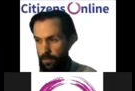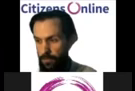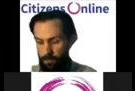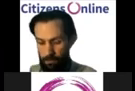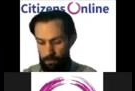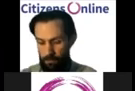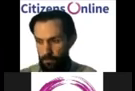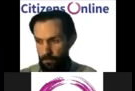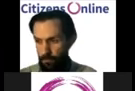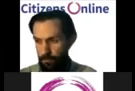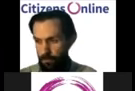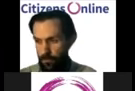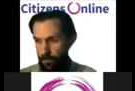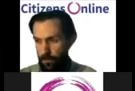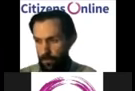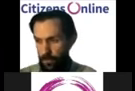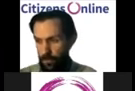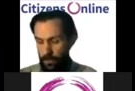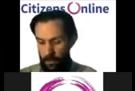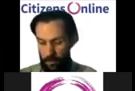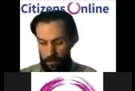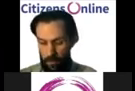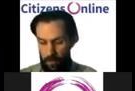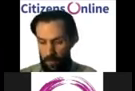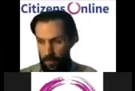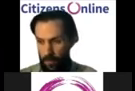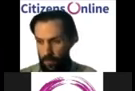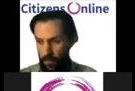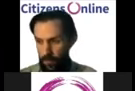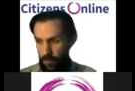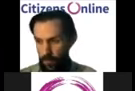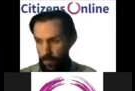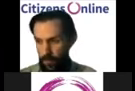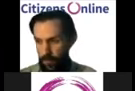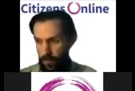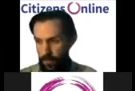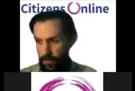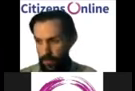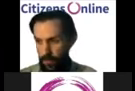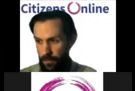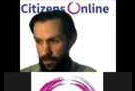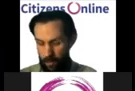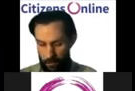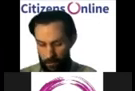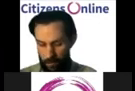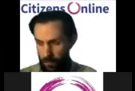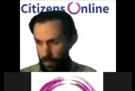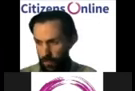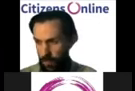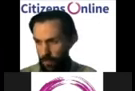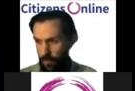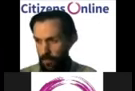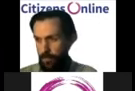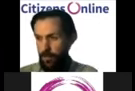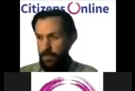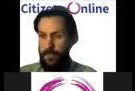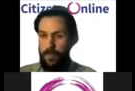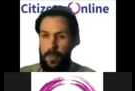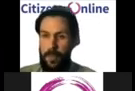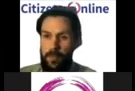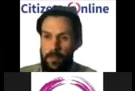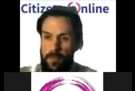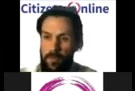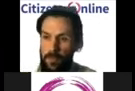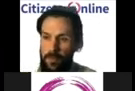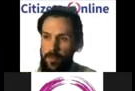software. You can also share screens. And I know this has come up a little bit in the chat already. Sharing screens is really great because